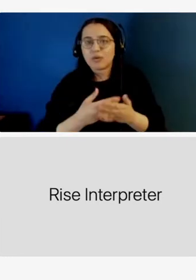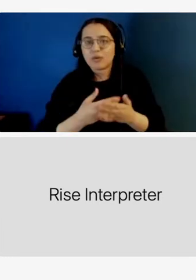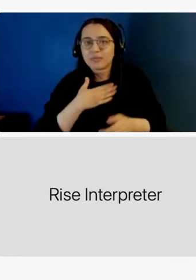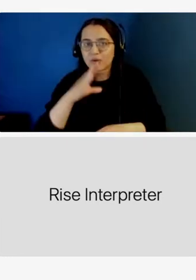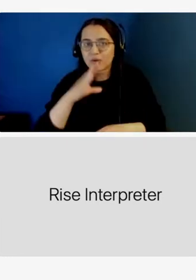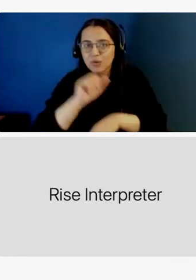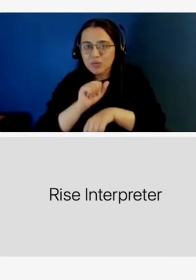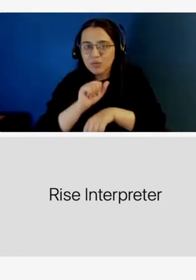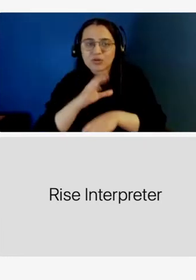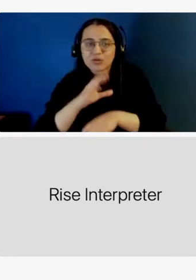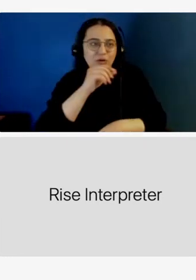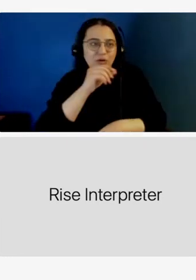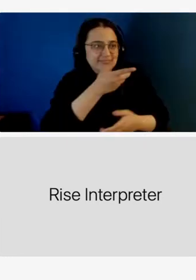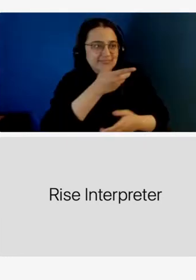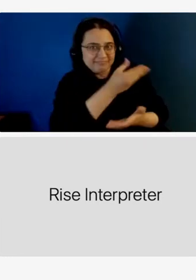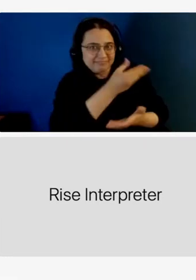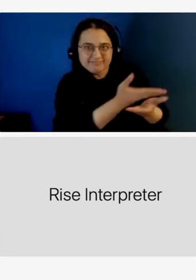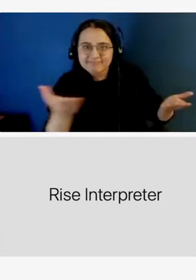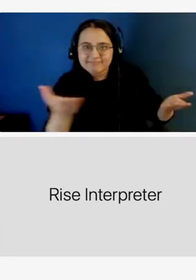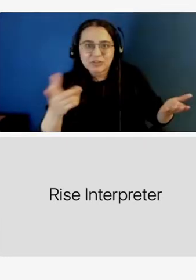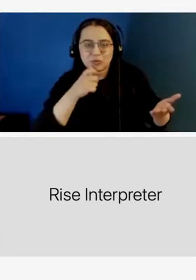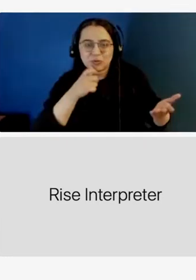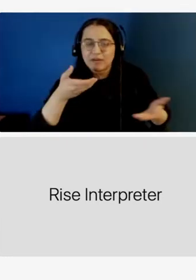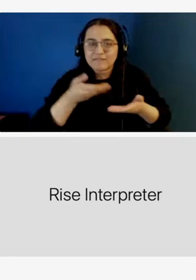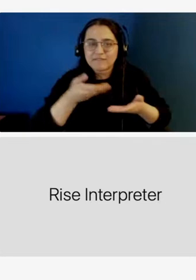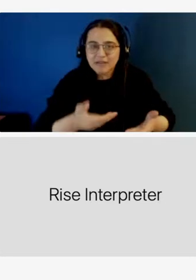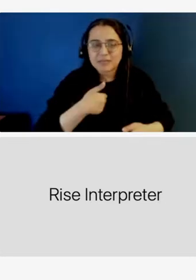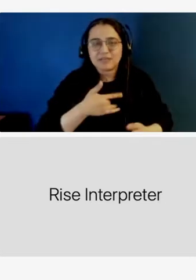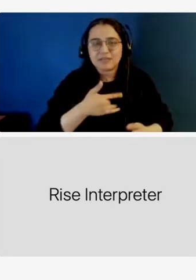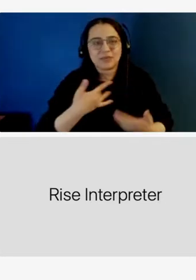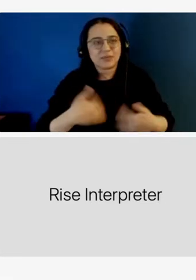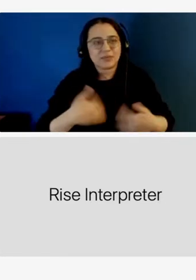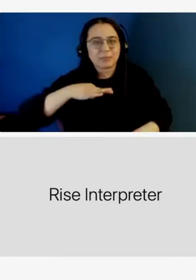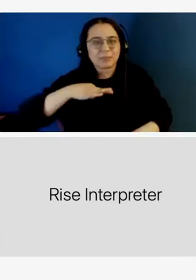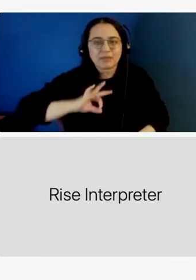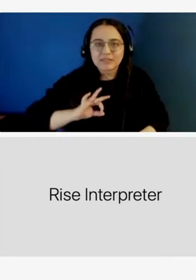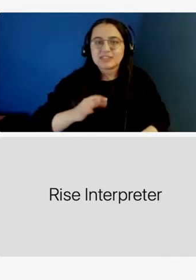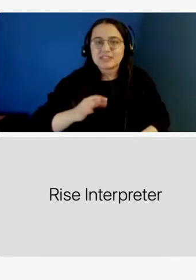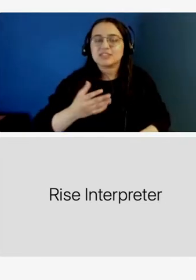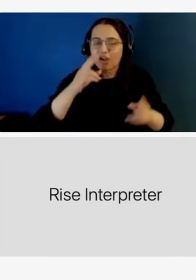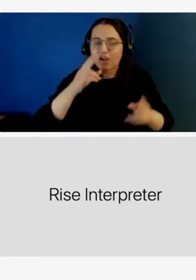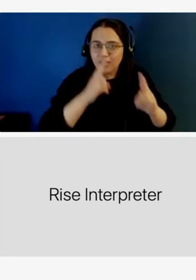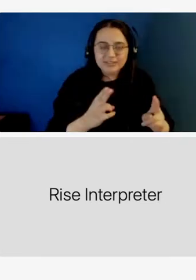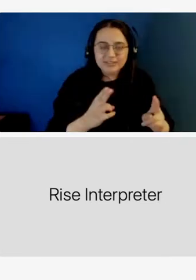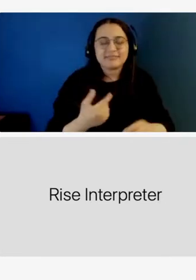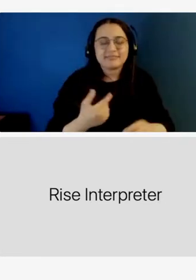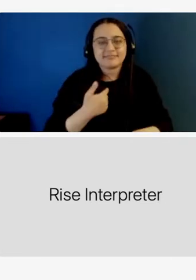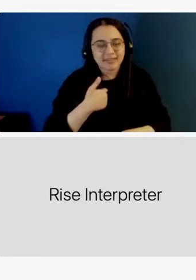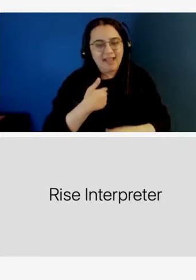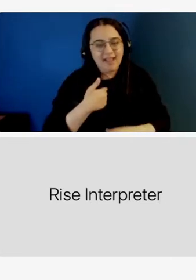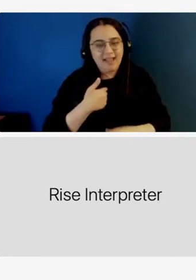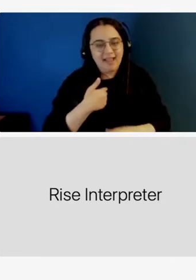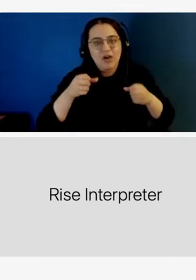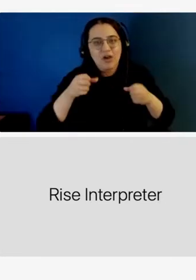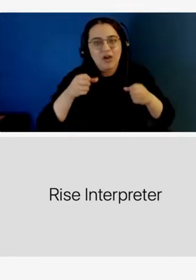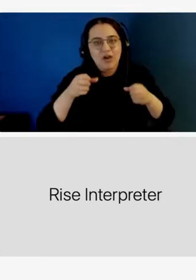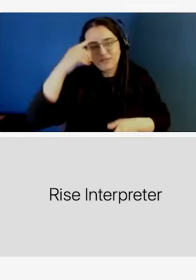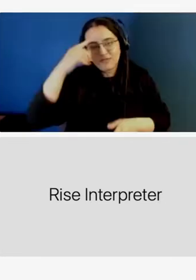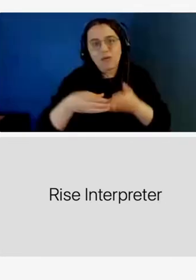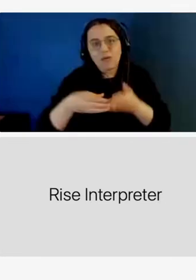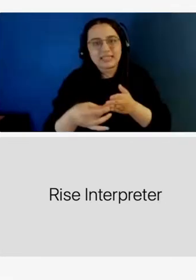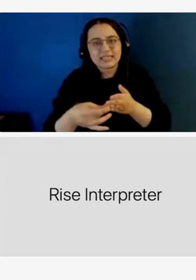and an honor to be given this opportunity to lead Lincoln. I'm so grateful to the staff that